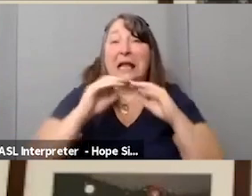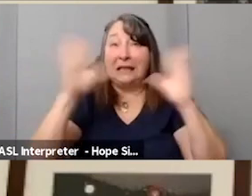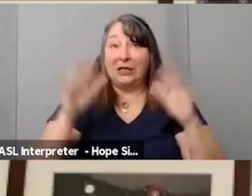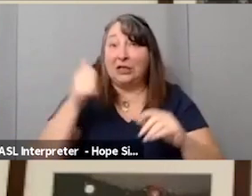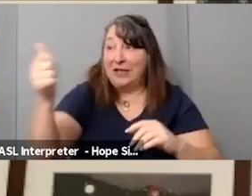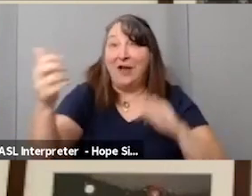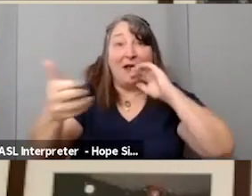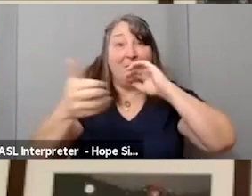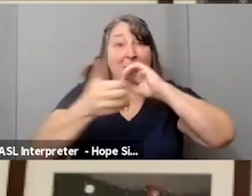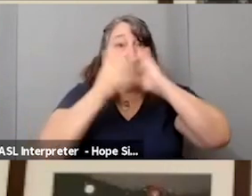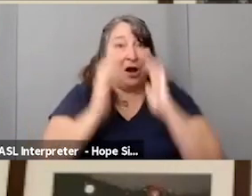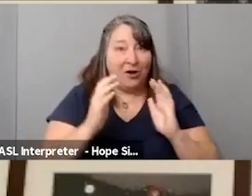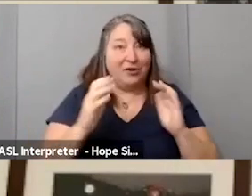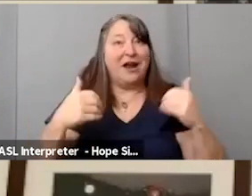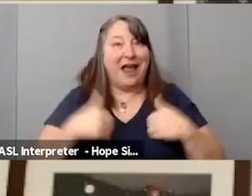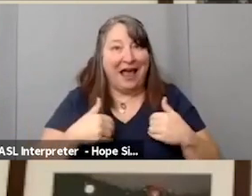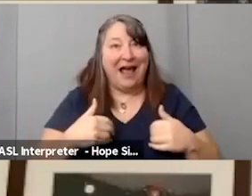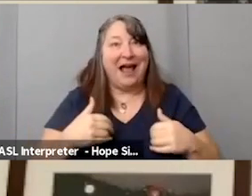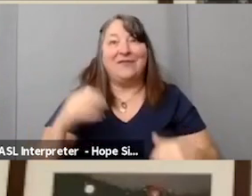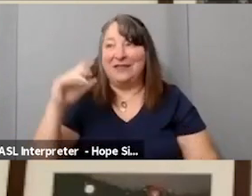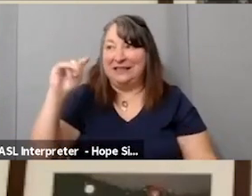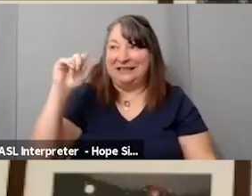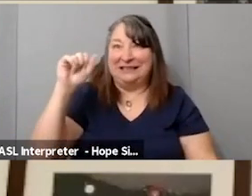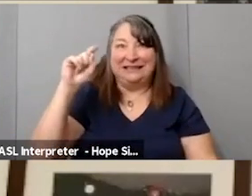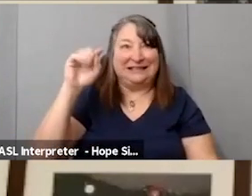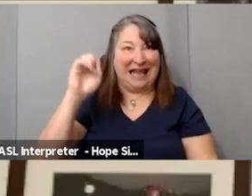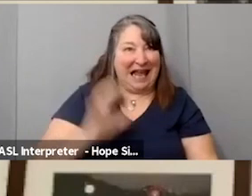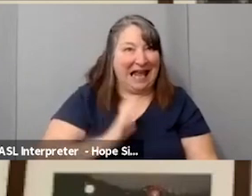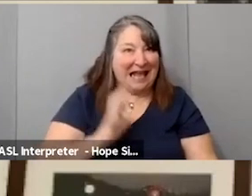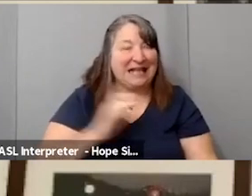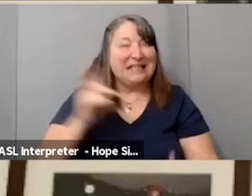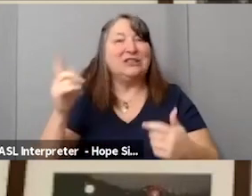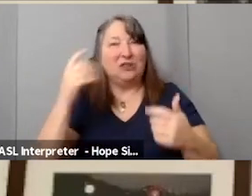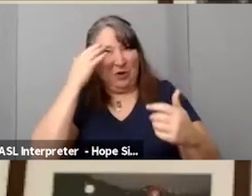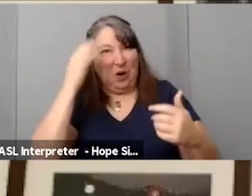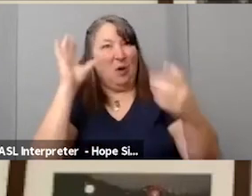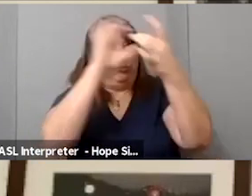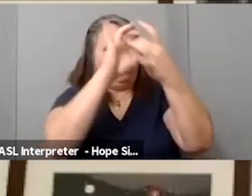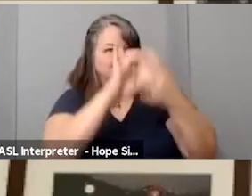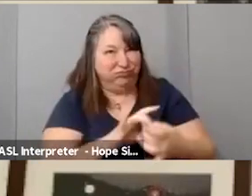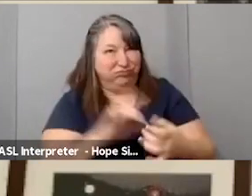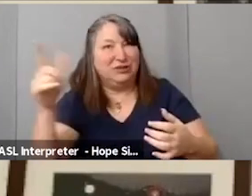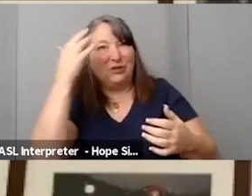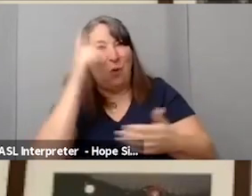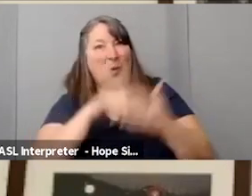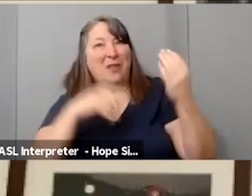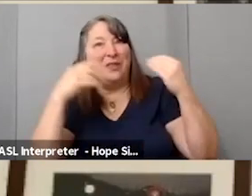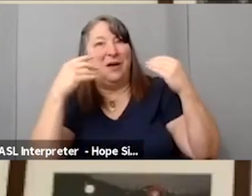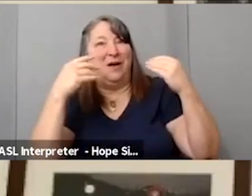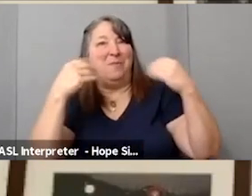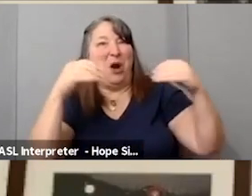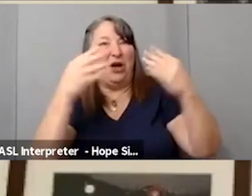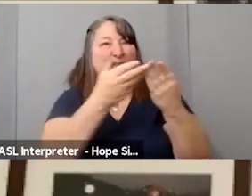partner have a sense of taste, you have connections, you know what the market is looking for, but how